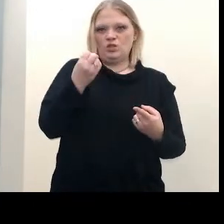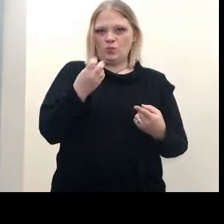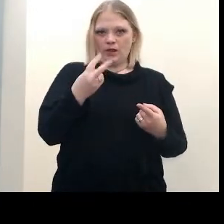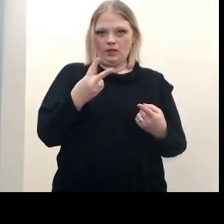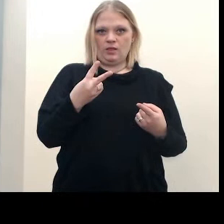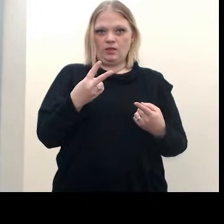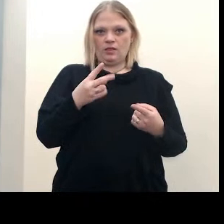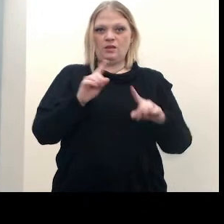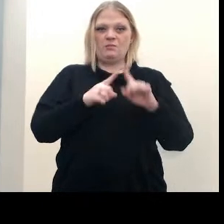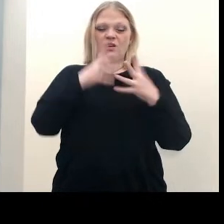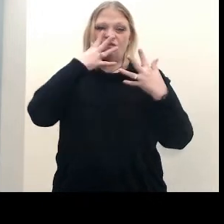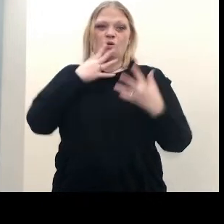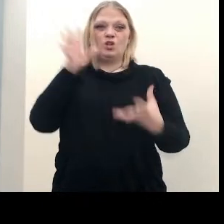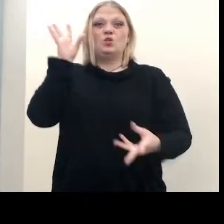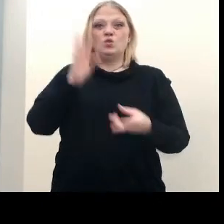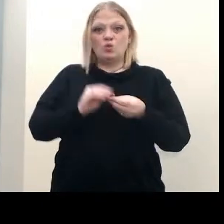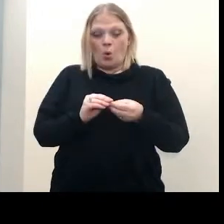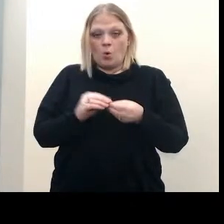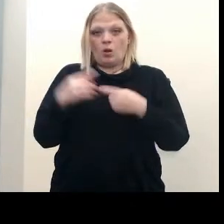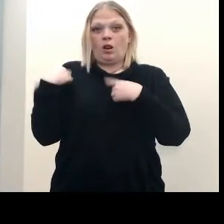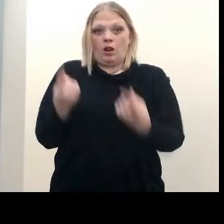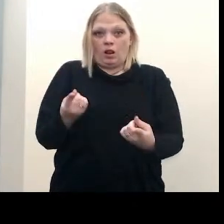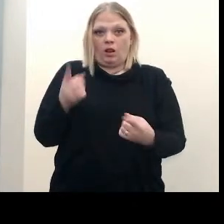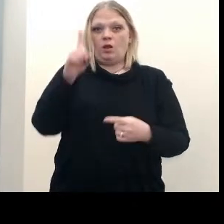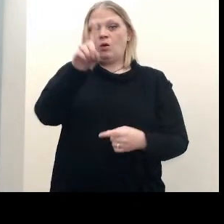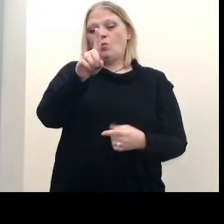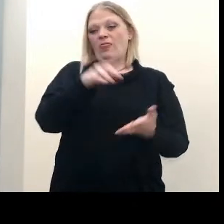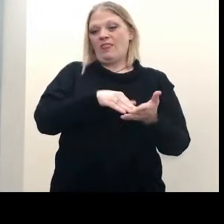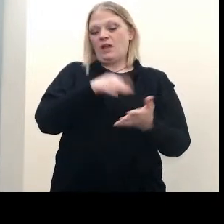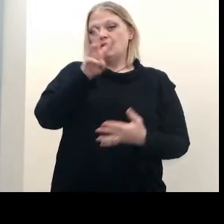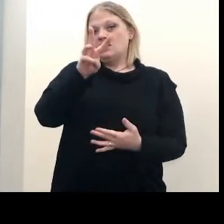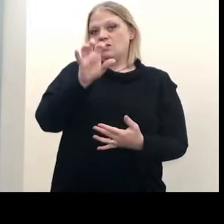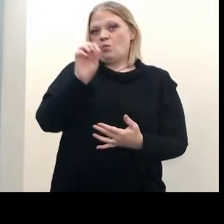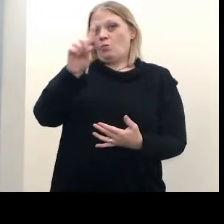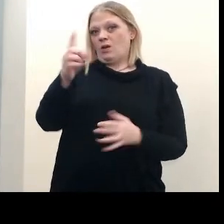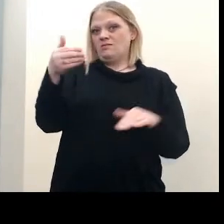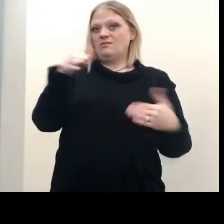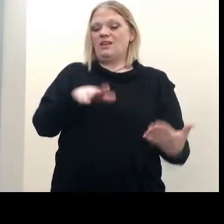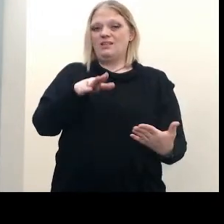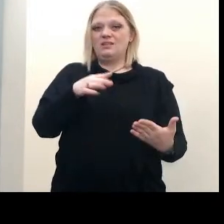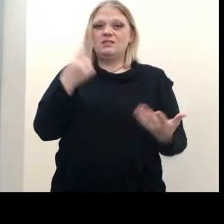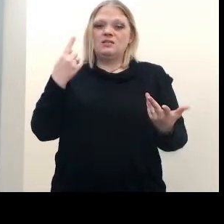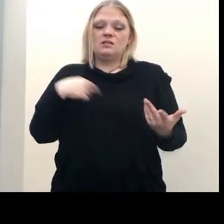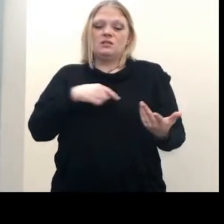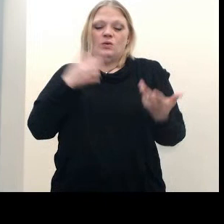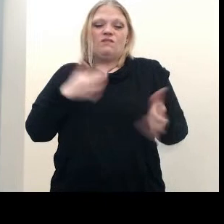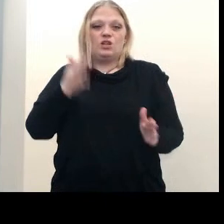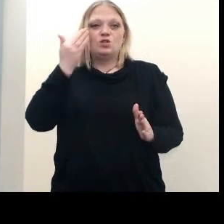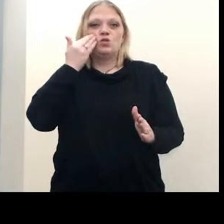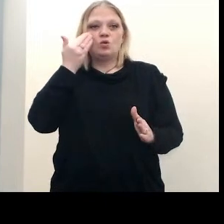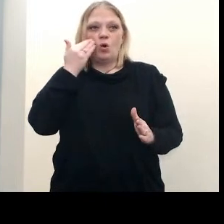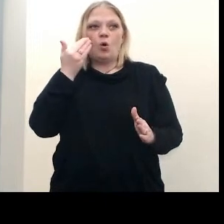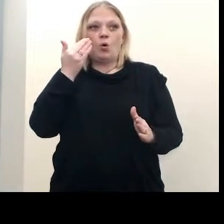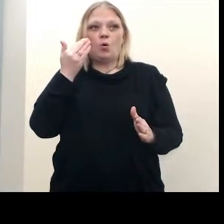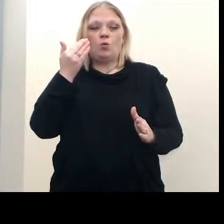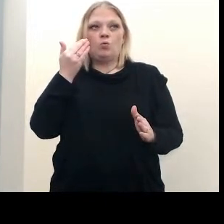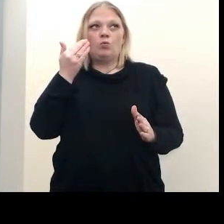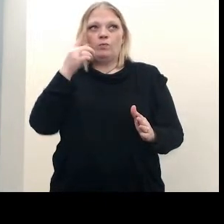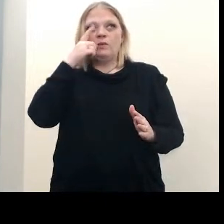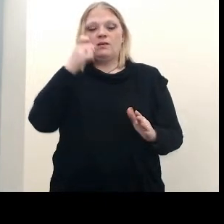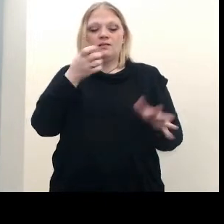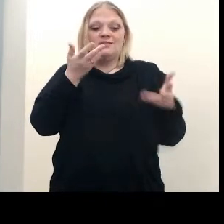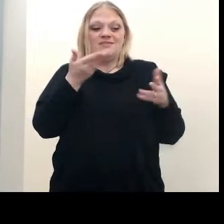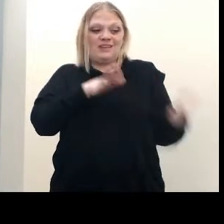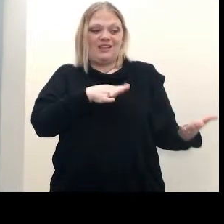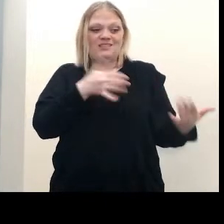have died in Erie County from COVID-19. We know that number is going to go up because there have been some hospital deaths, though we need to confirm that the individuals